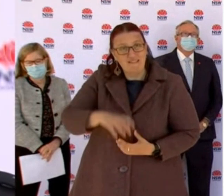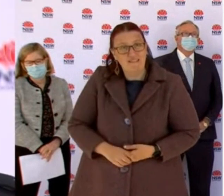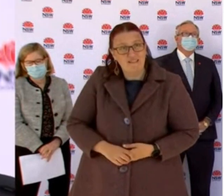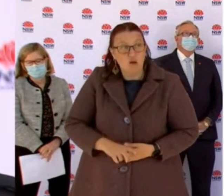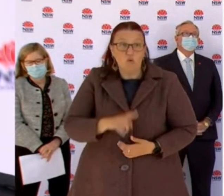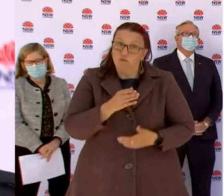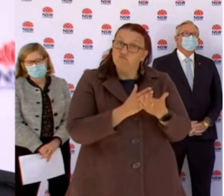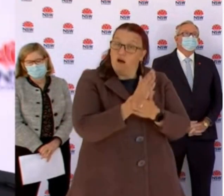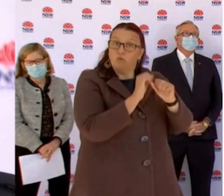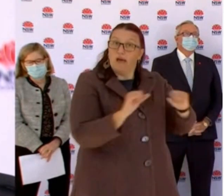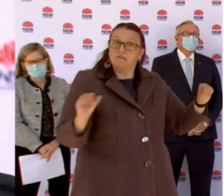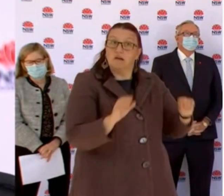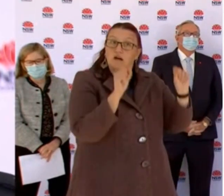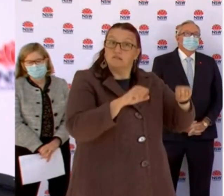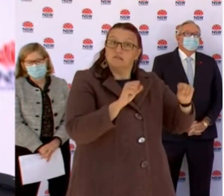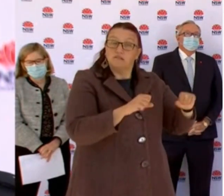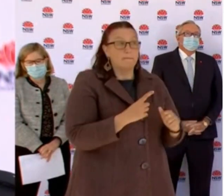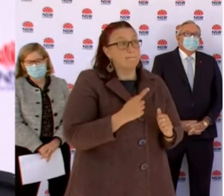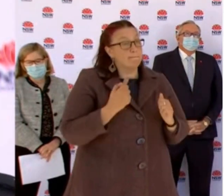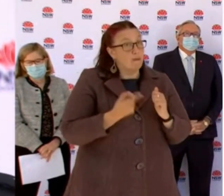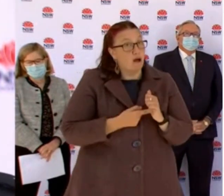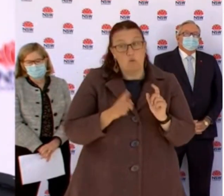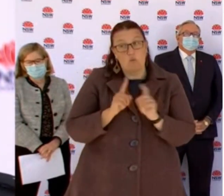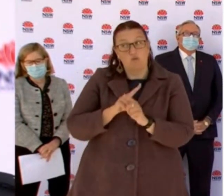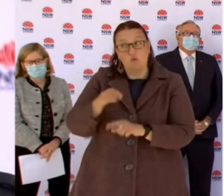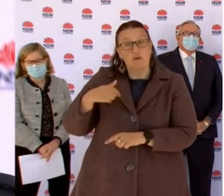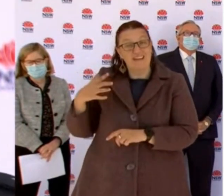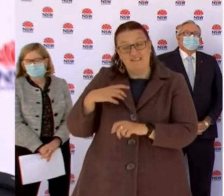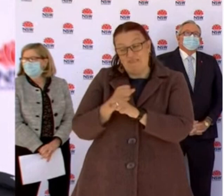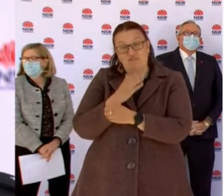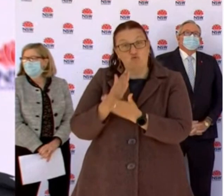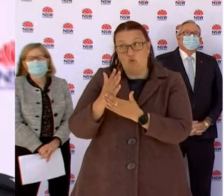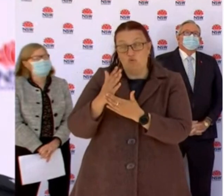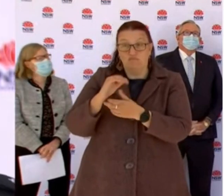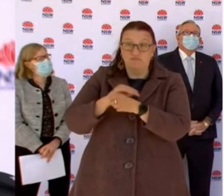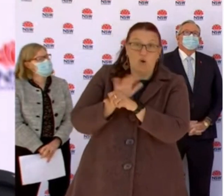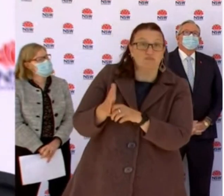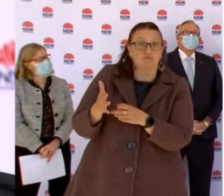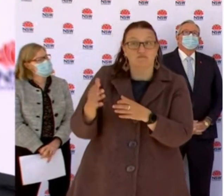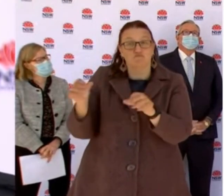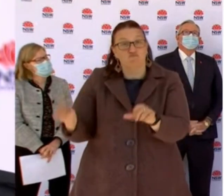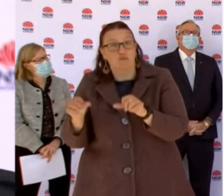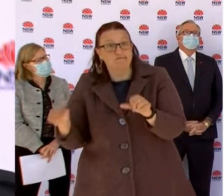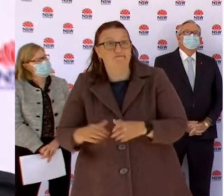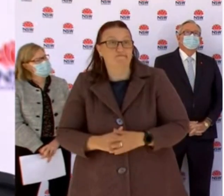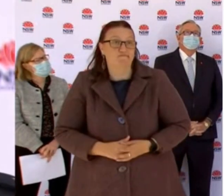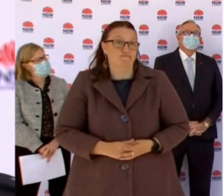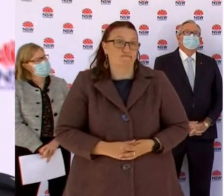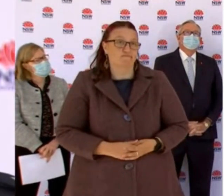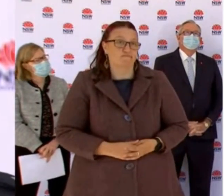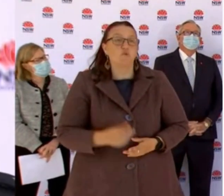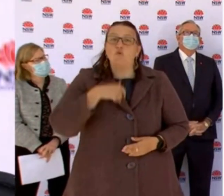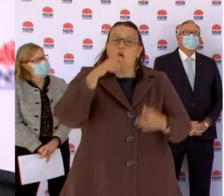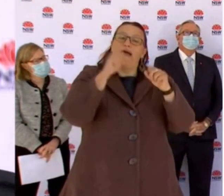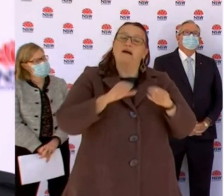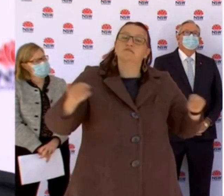their recreation, but against also the need for their mental well-being, their physical well-being, and also